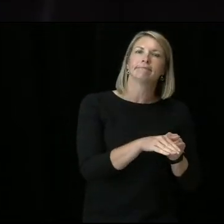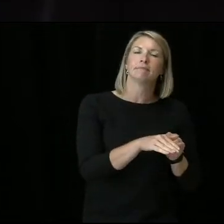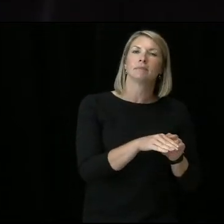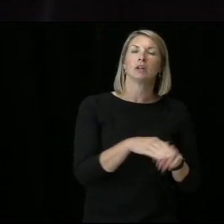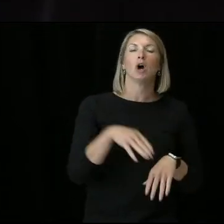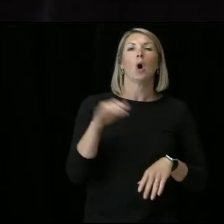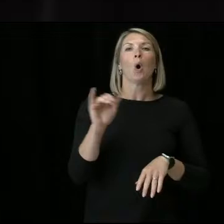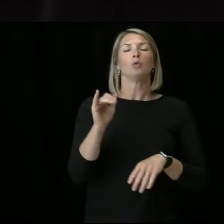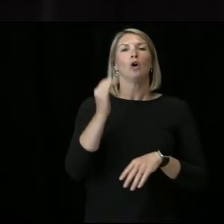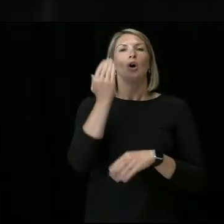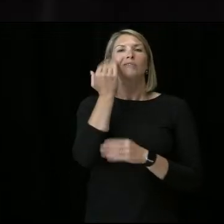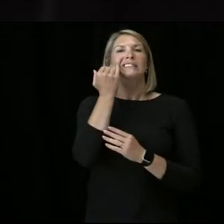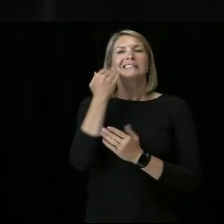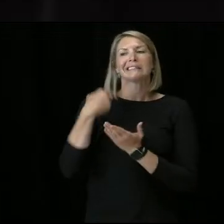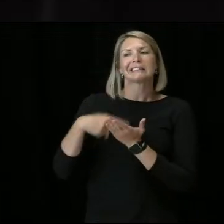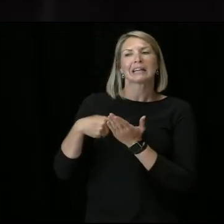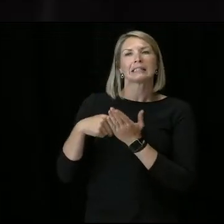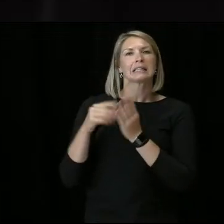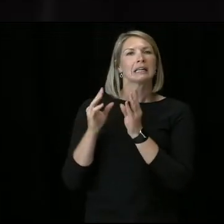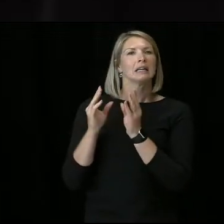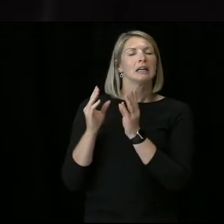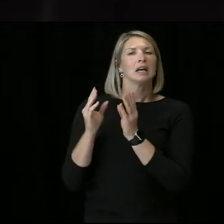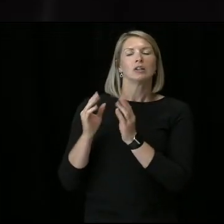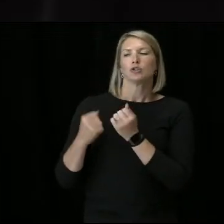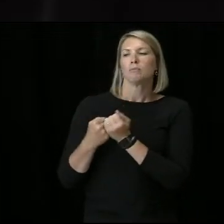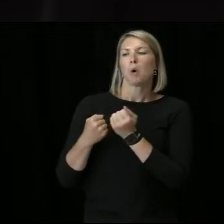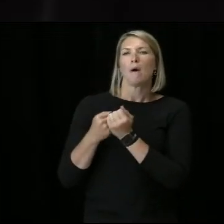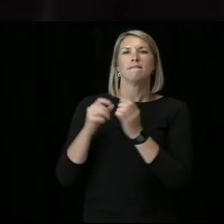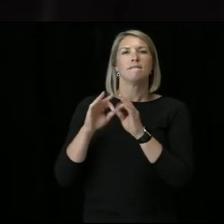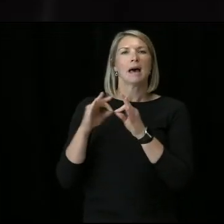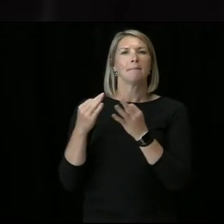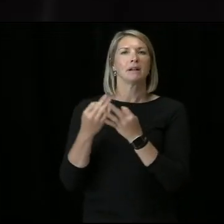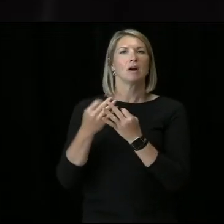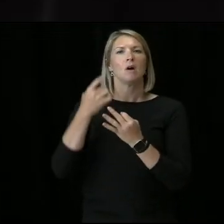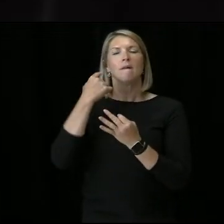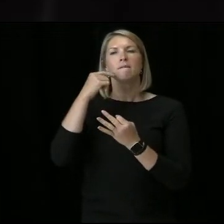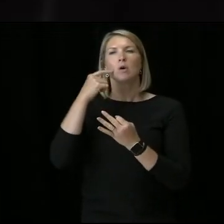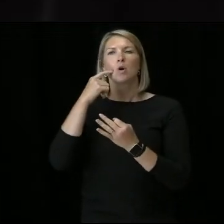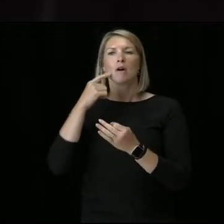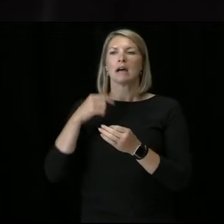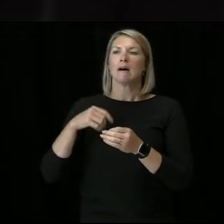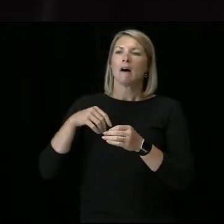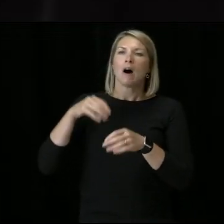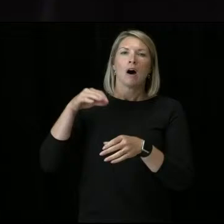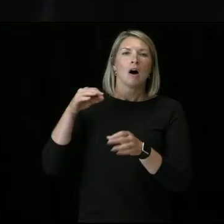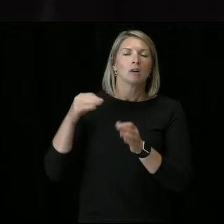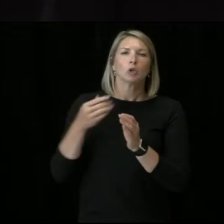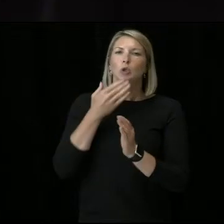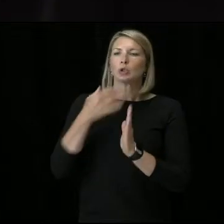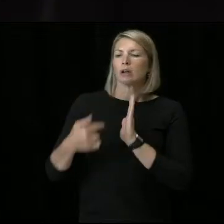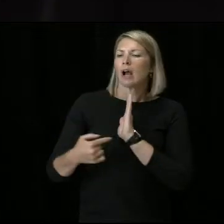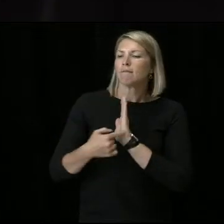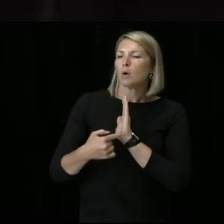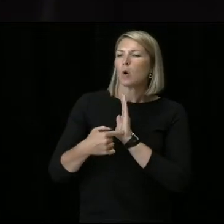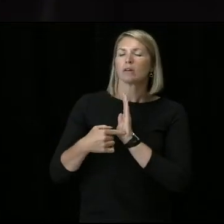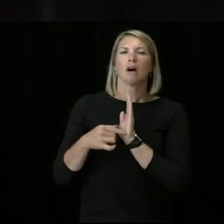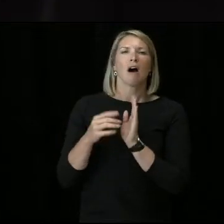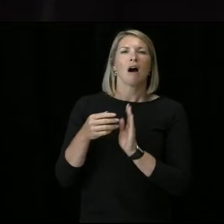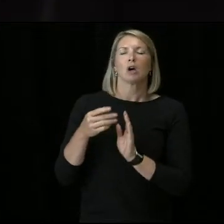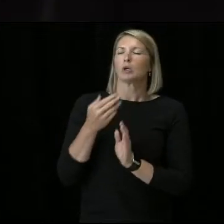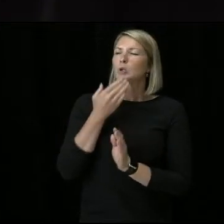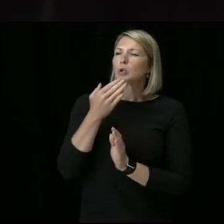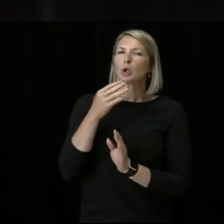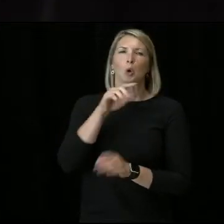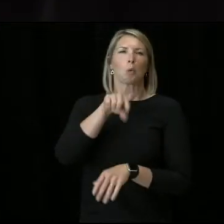about the importance of supporting families with affordable, accessible, high-quality childcare, and that's part of